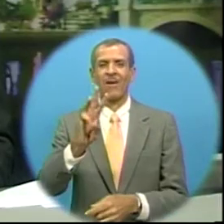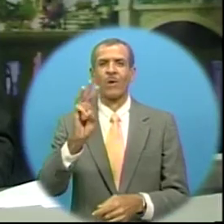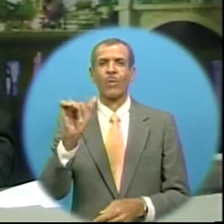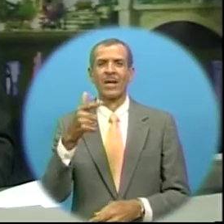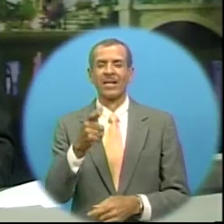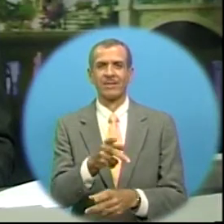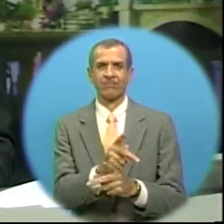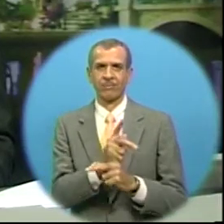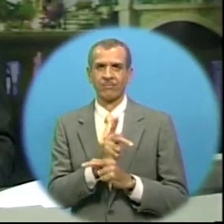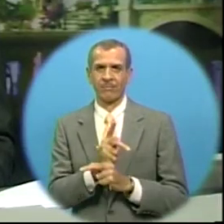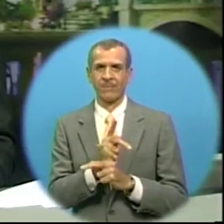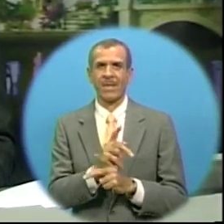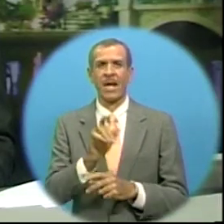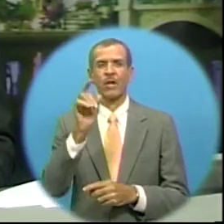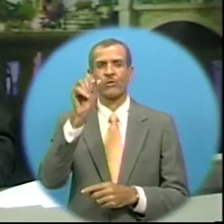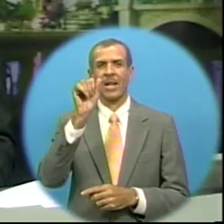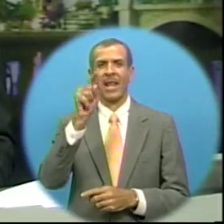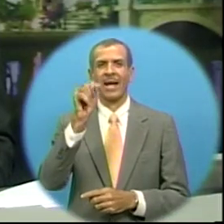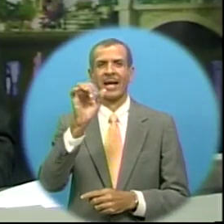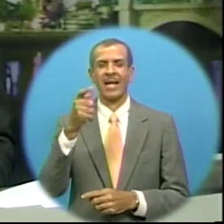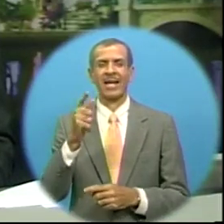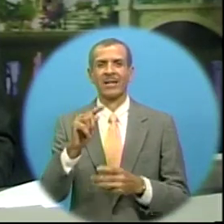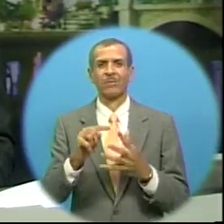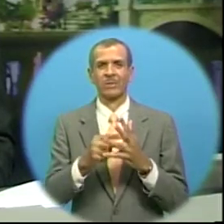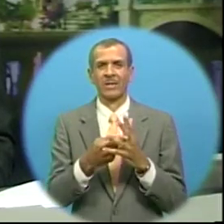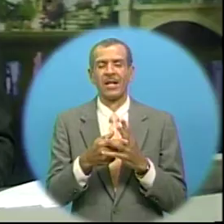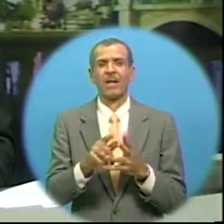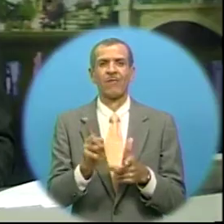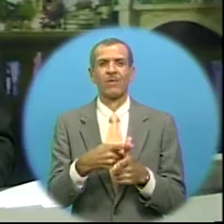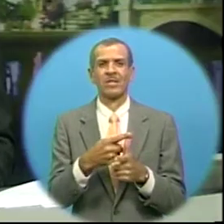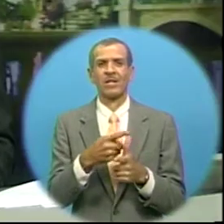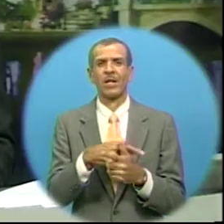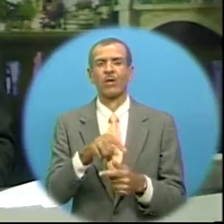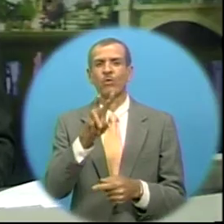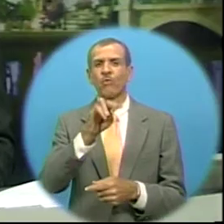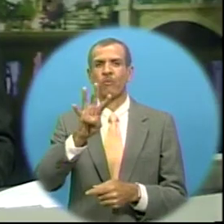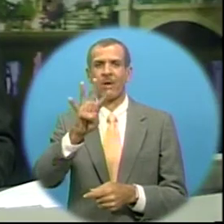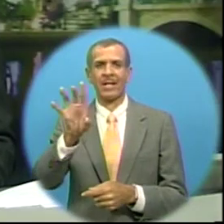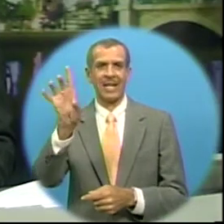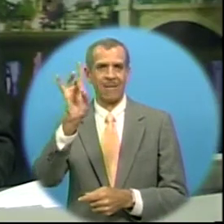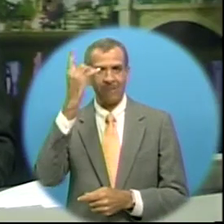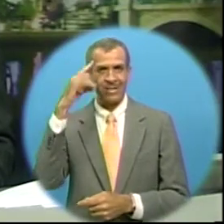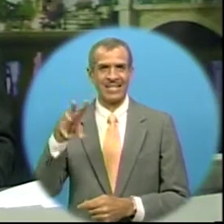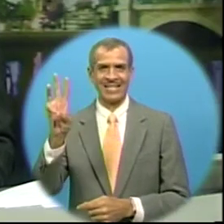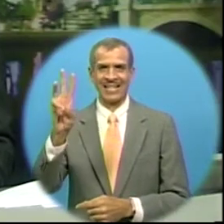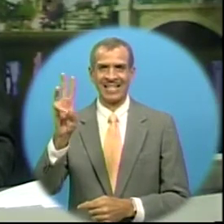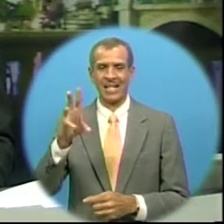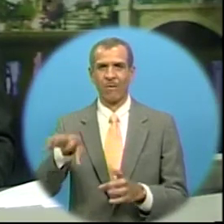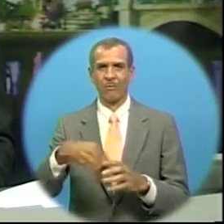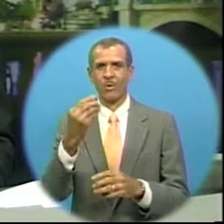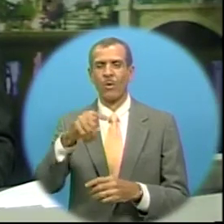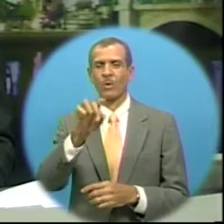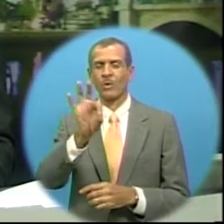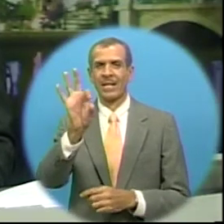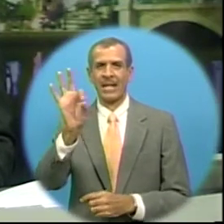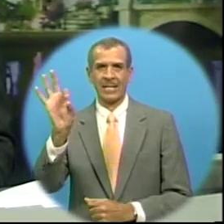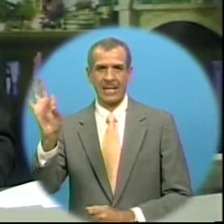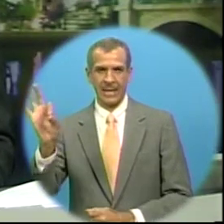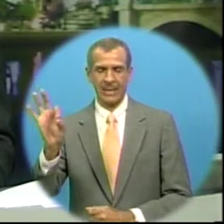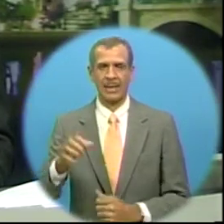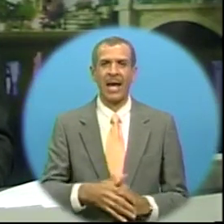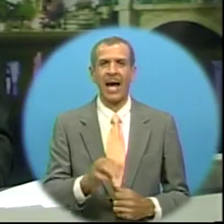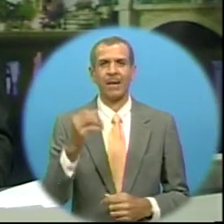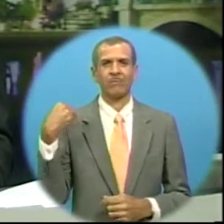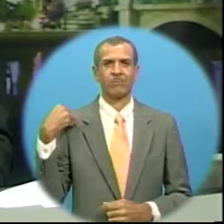wickets in hand. Sri Lanka A, resuming their first innings today on 248 for 6, were dismissed for 299.